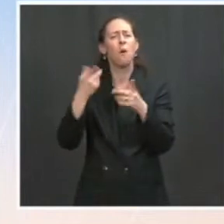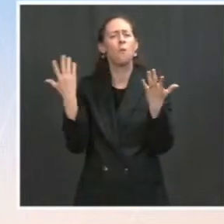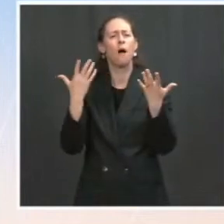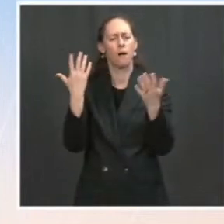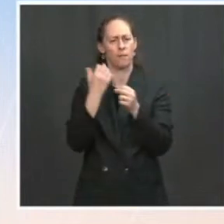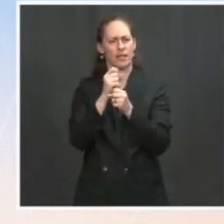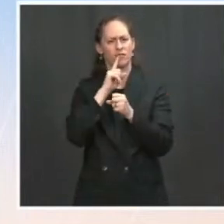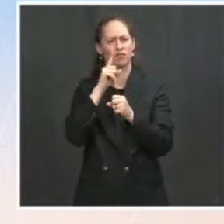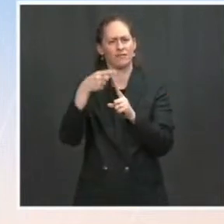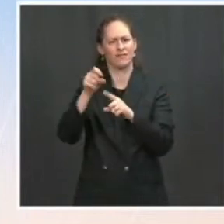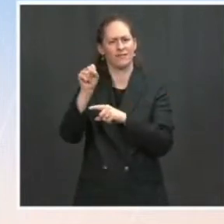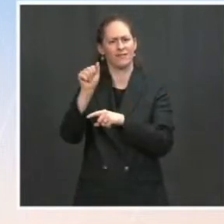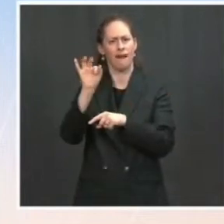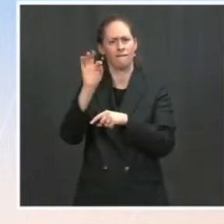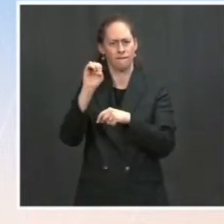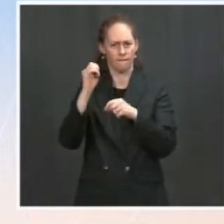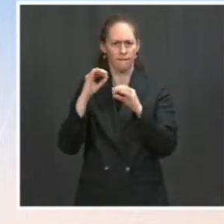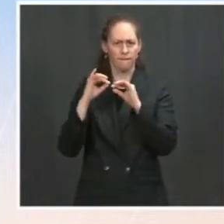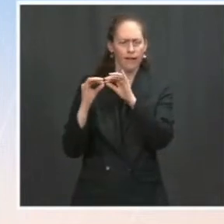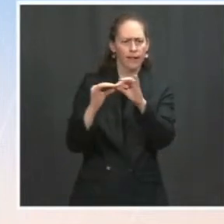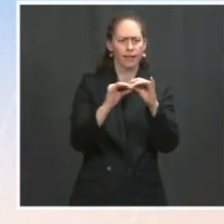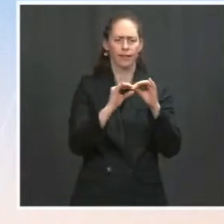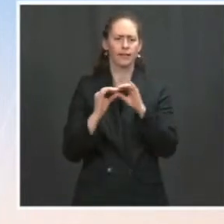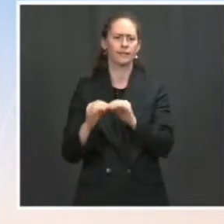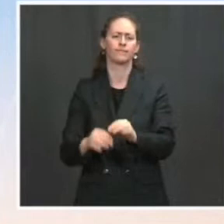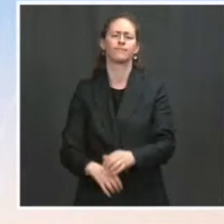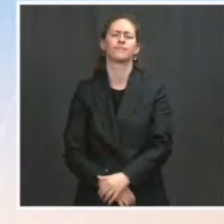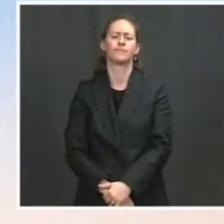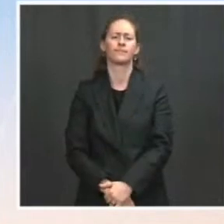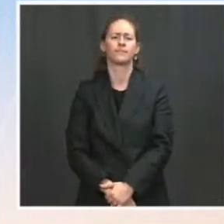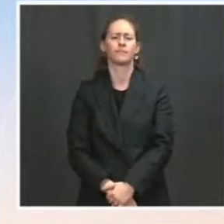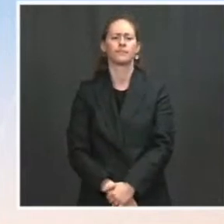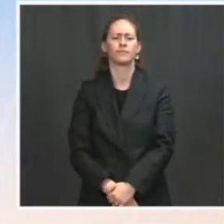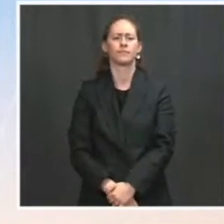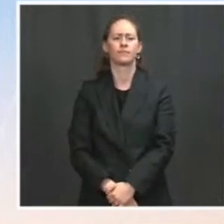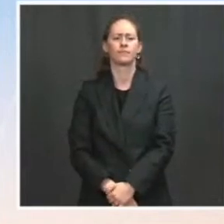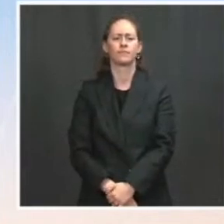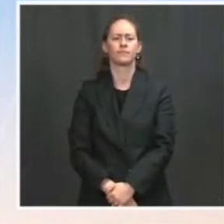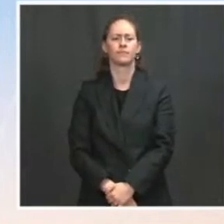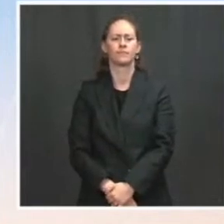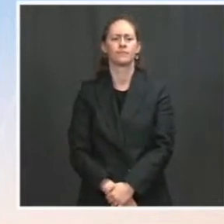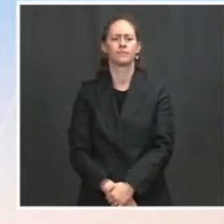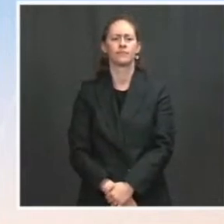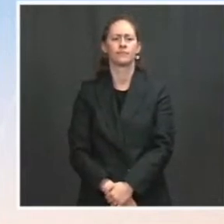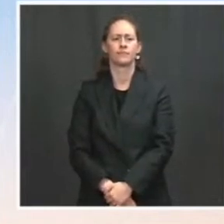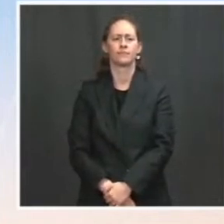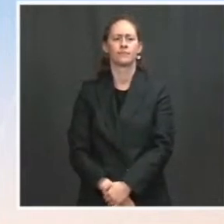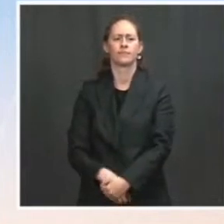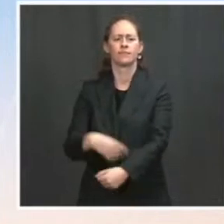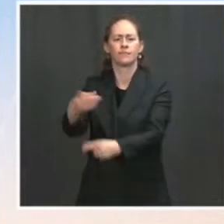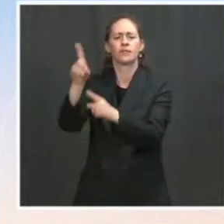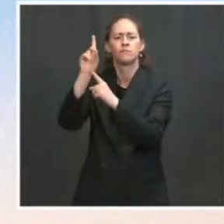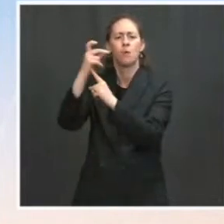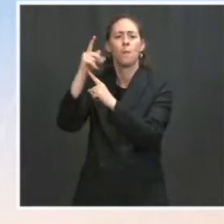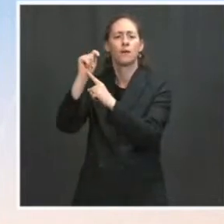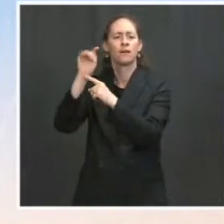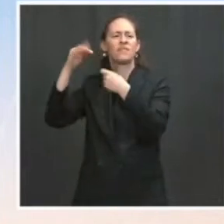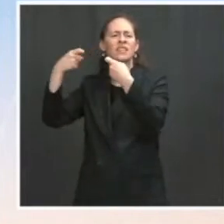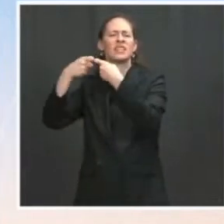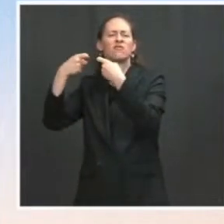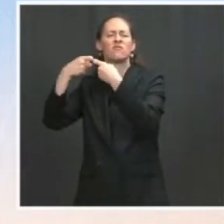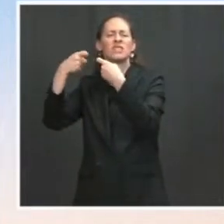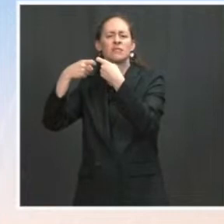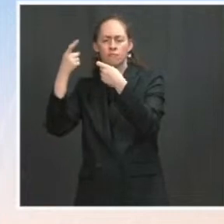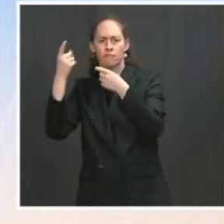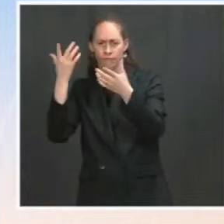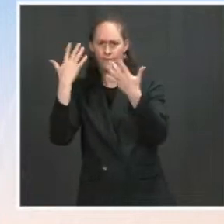Information Agency, or EIA, is in contact with state and local agencies to assess current supply and